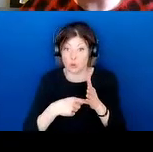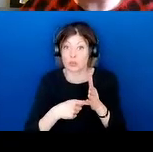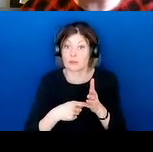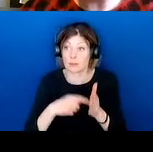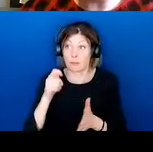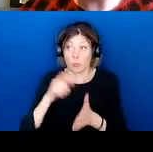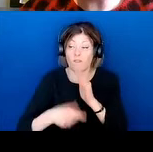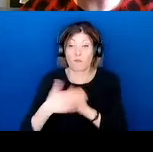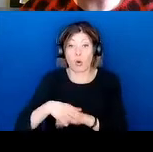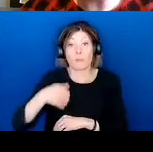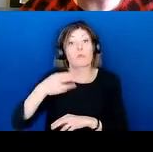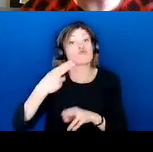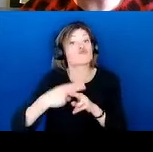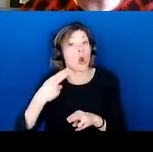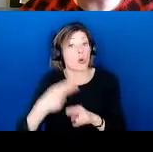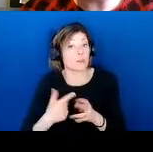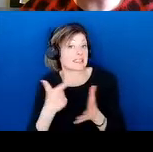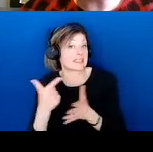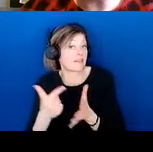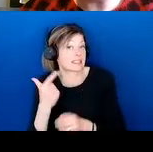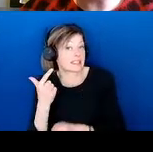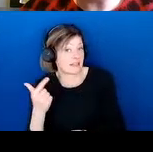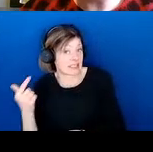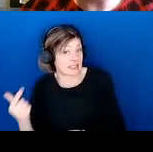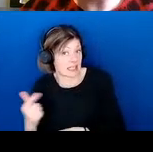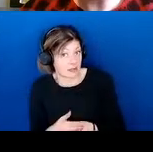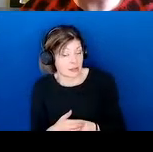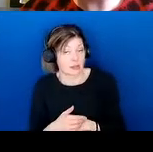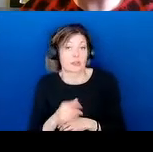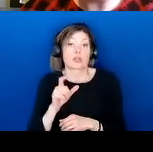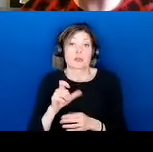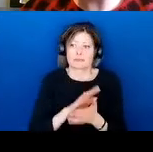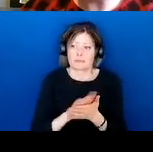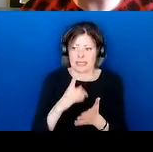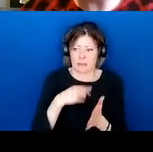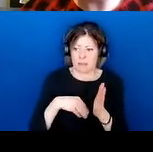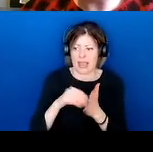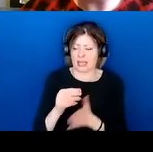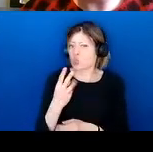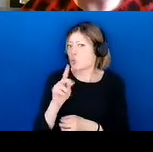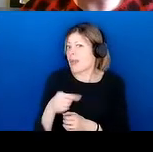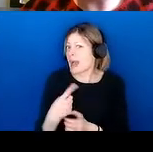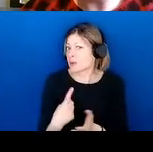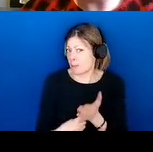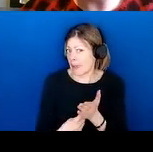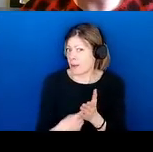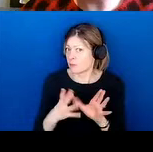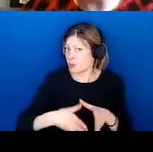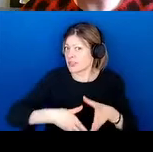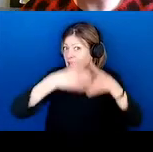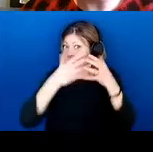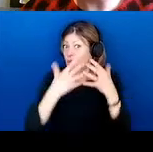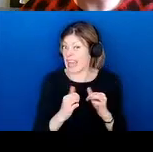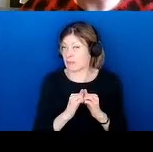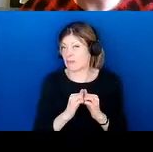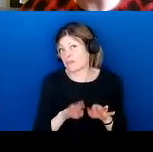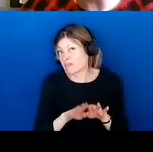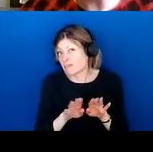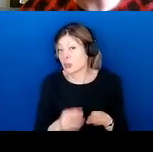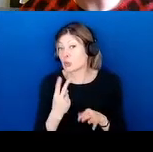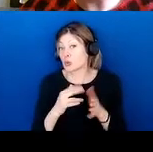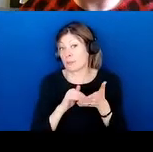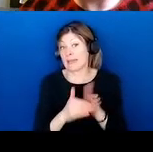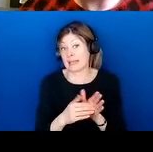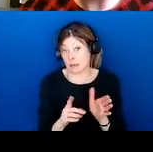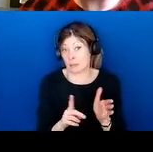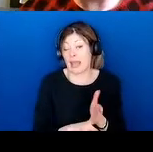He claimed he'd paid £2,000 for it, and that's about £2 million today. He